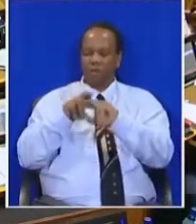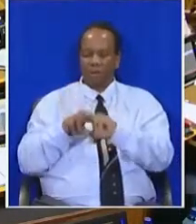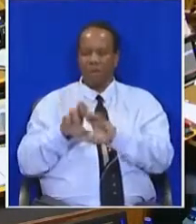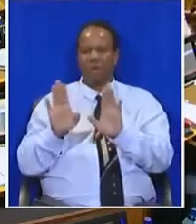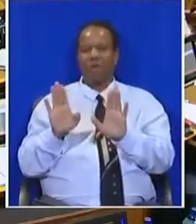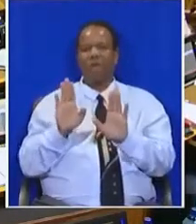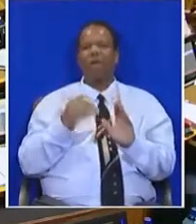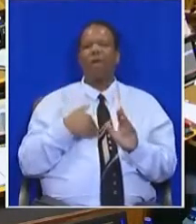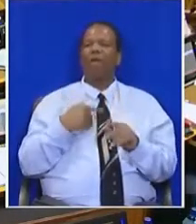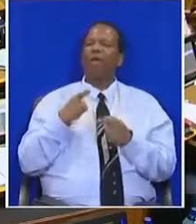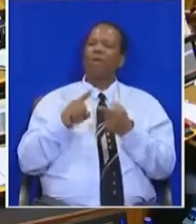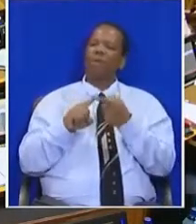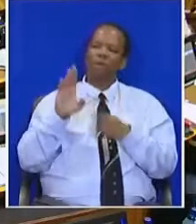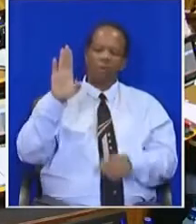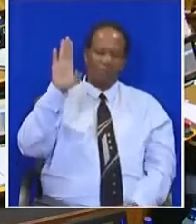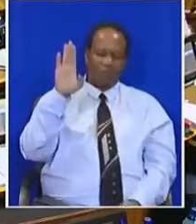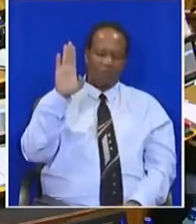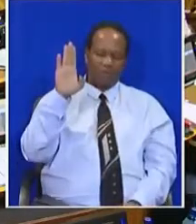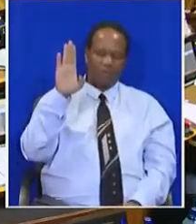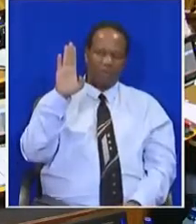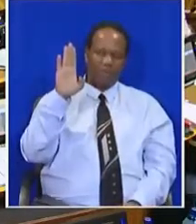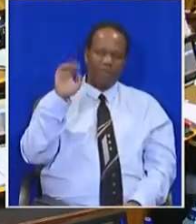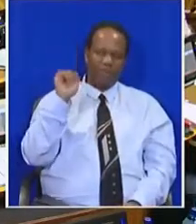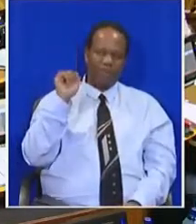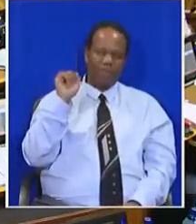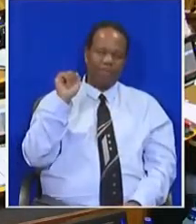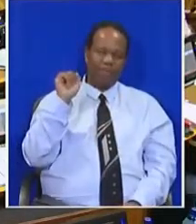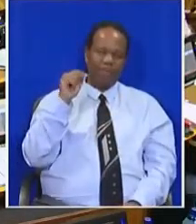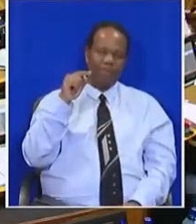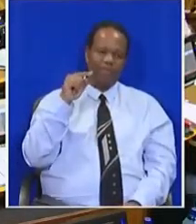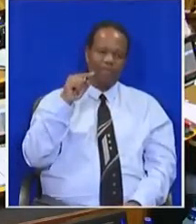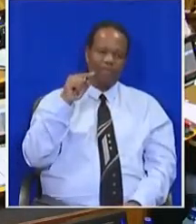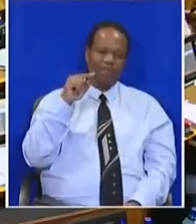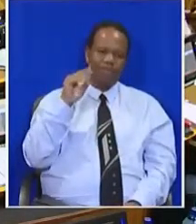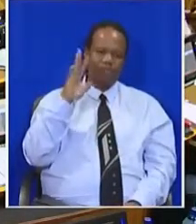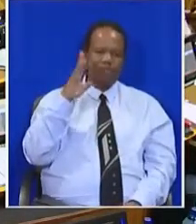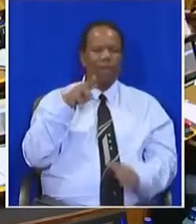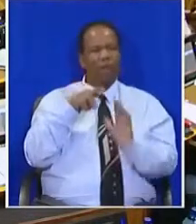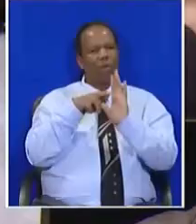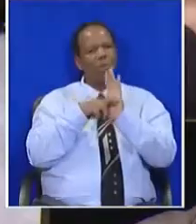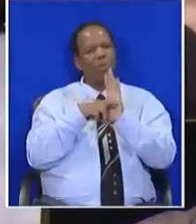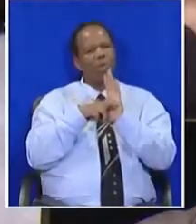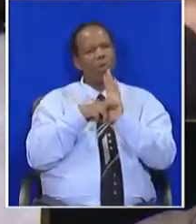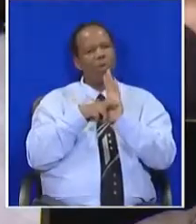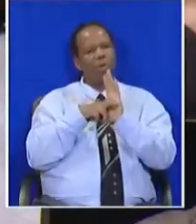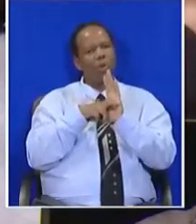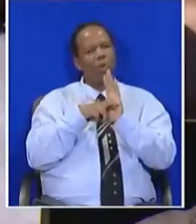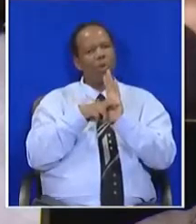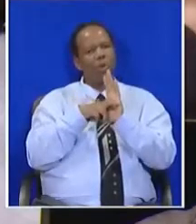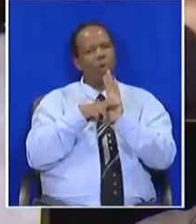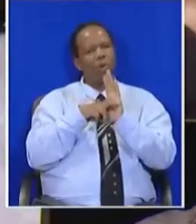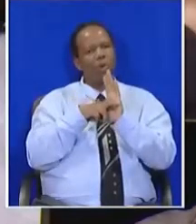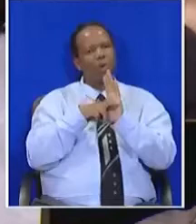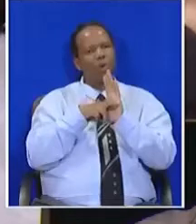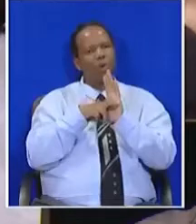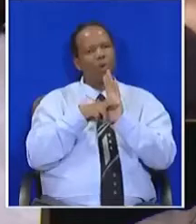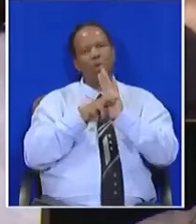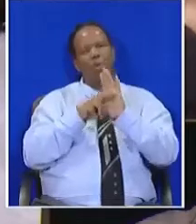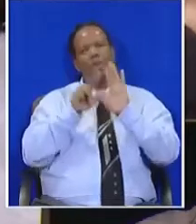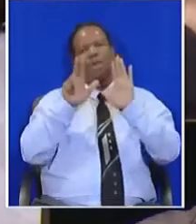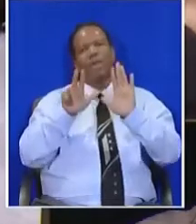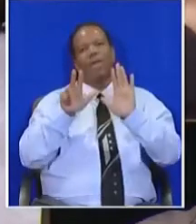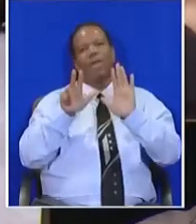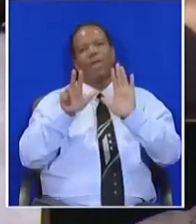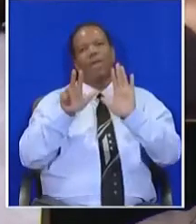There's a on... point of order. I'm rising on rule number 88, which is about